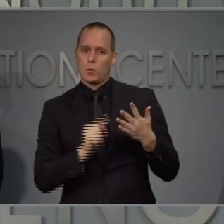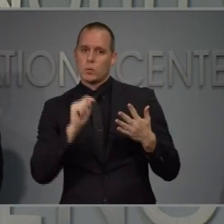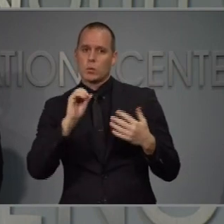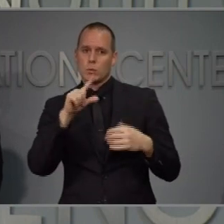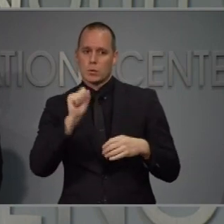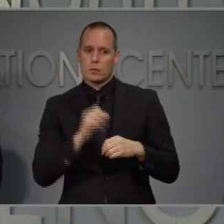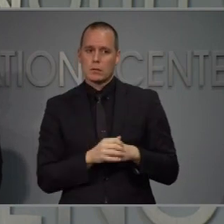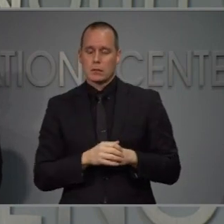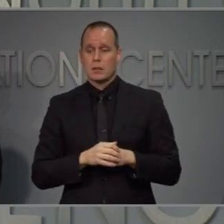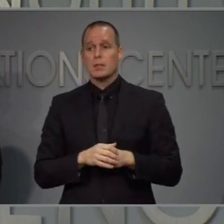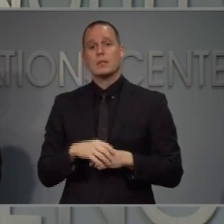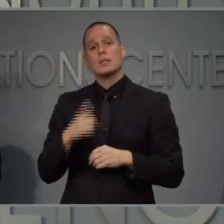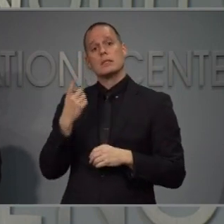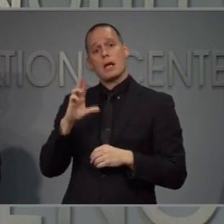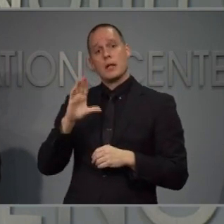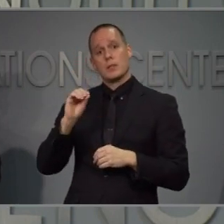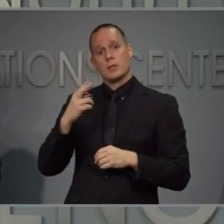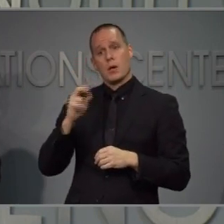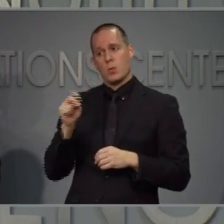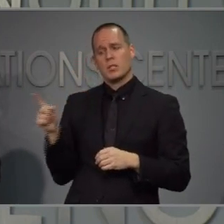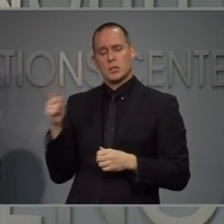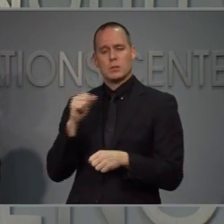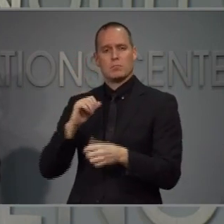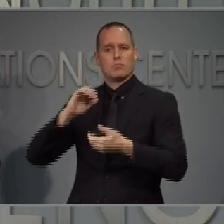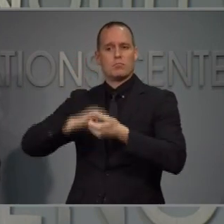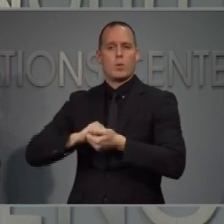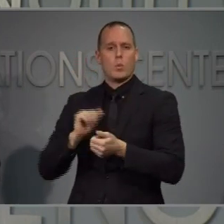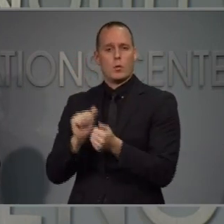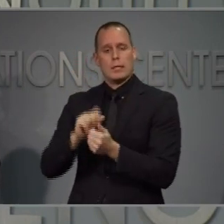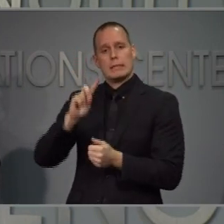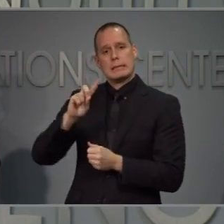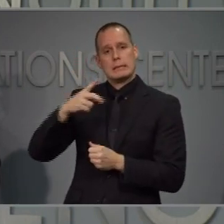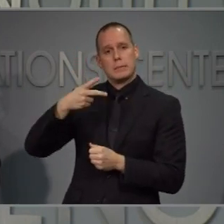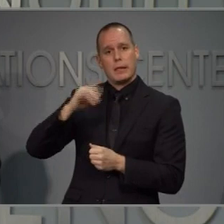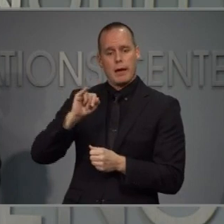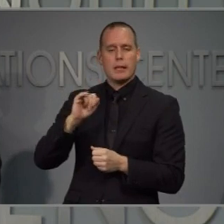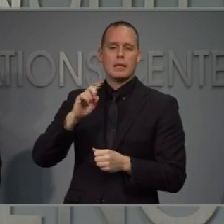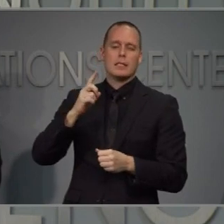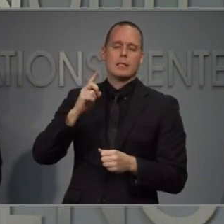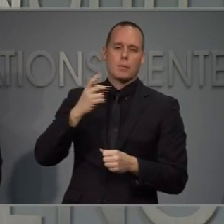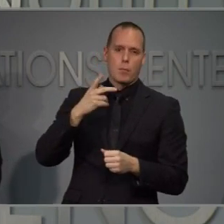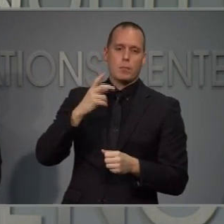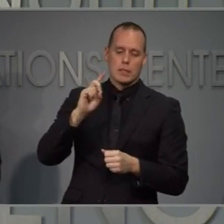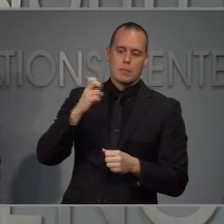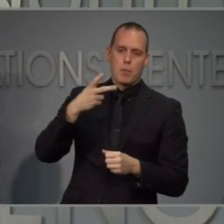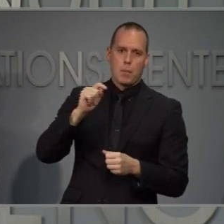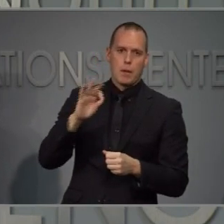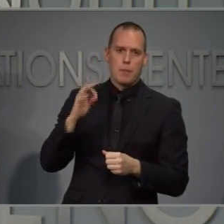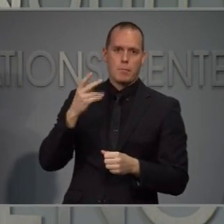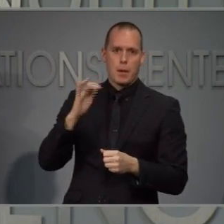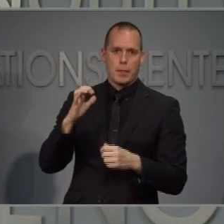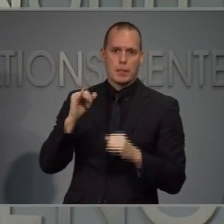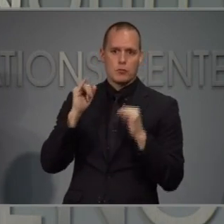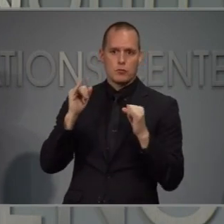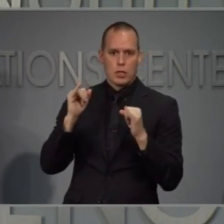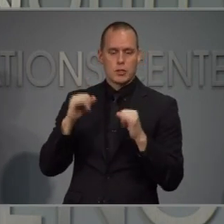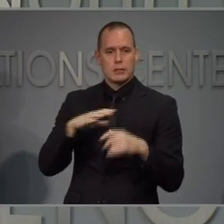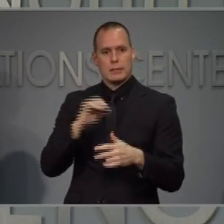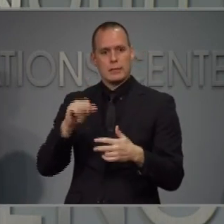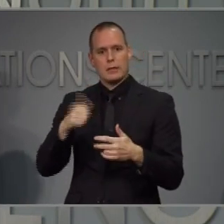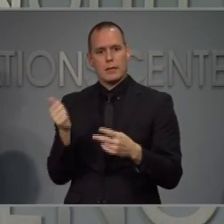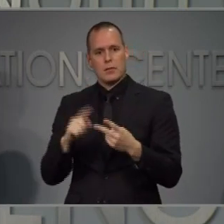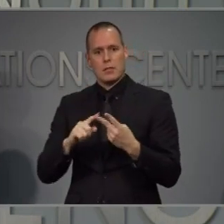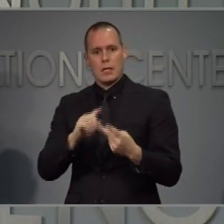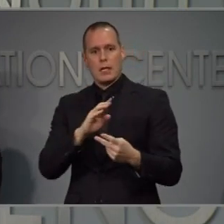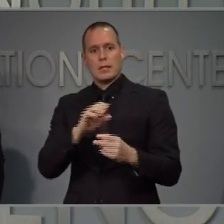working closely with the State Board and with the Department of Public Instruction about what our new schools in the new